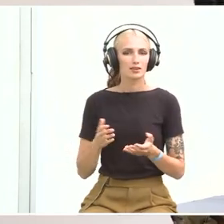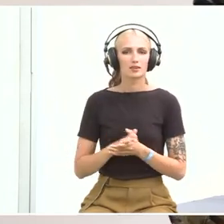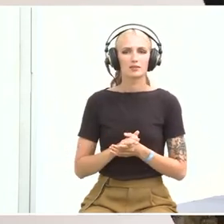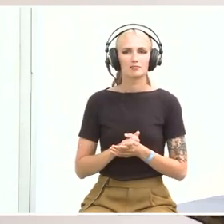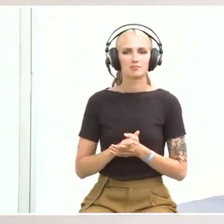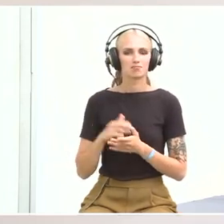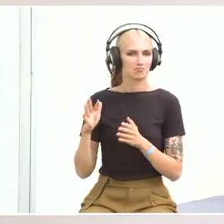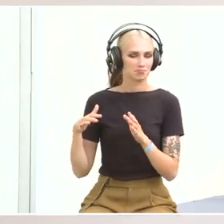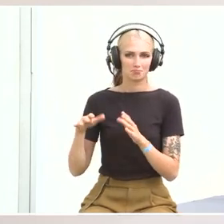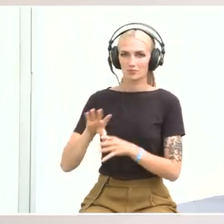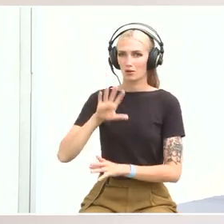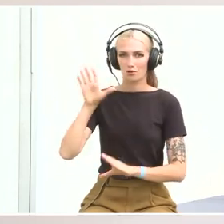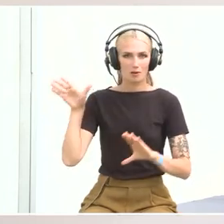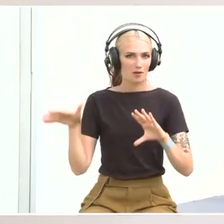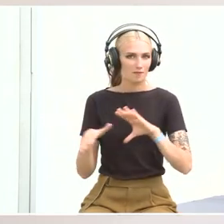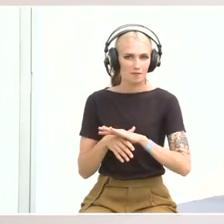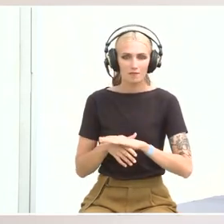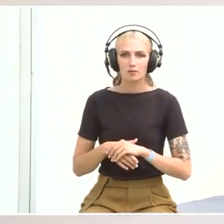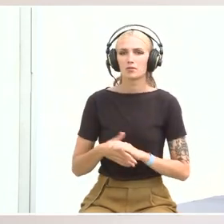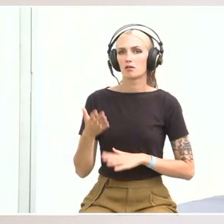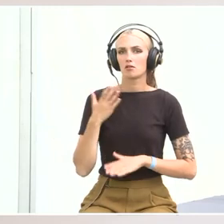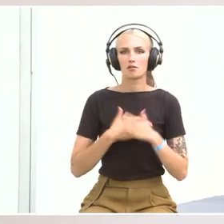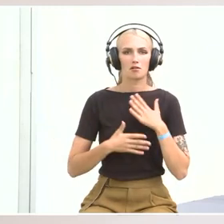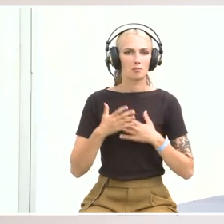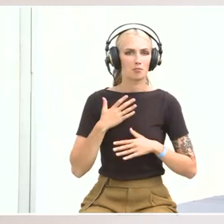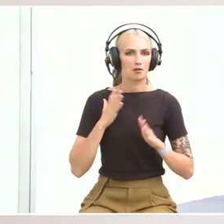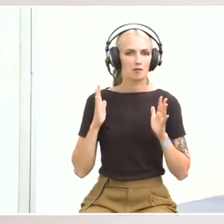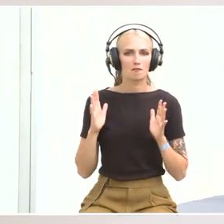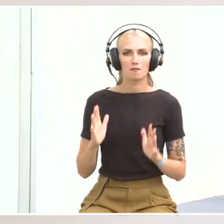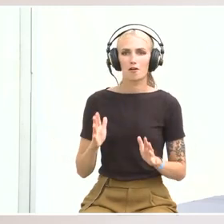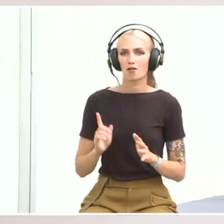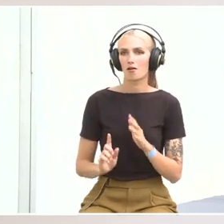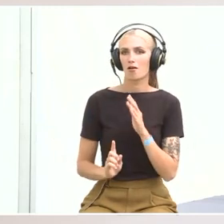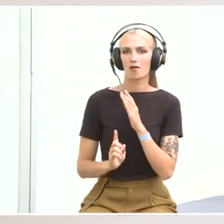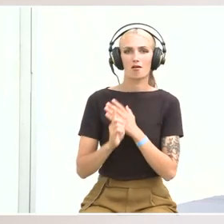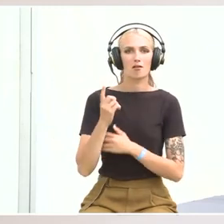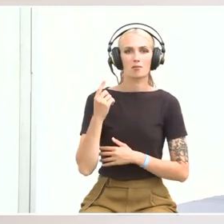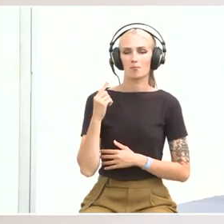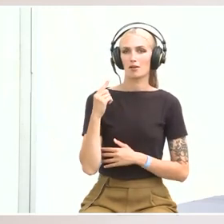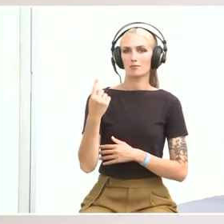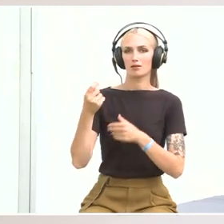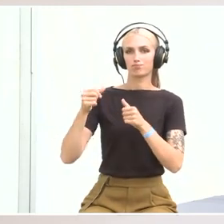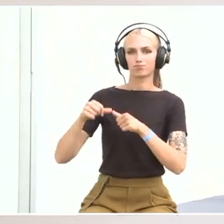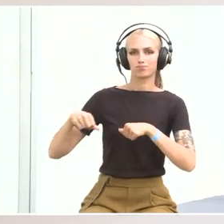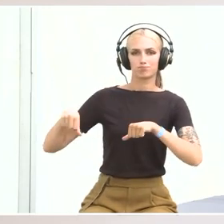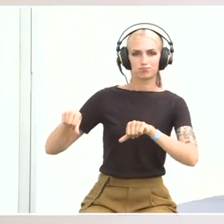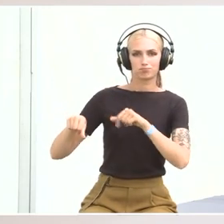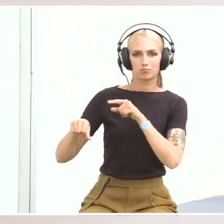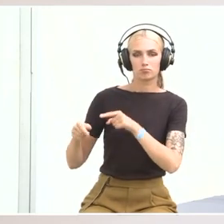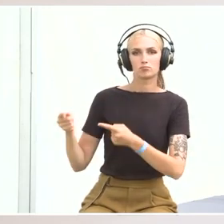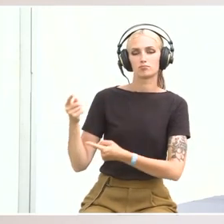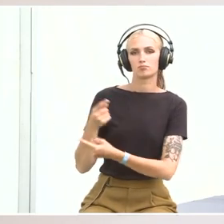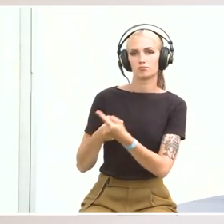today. We are very, very happy to start with this first panel that will